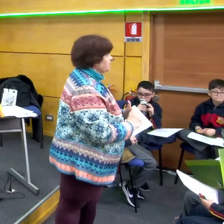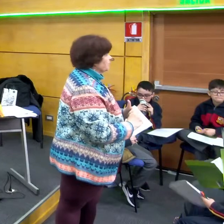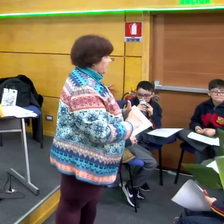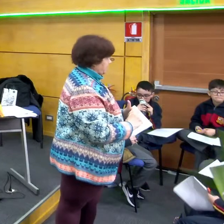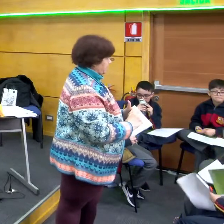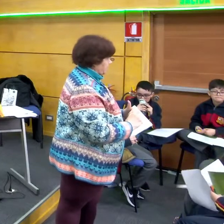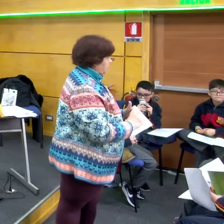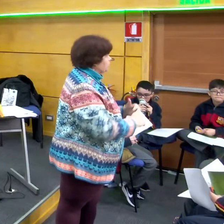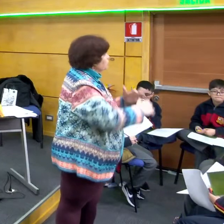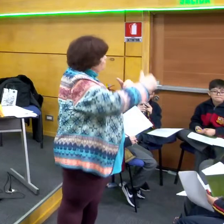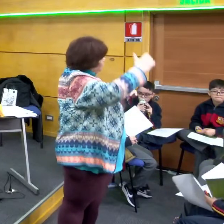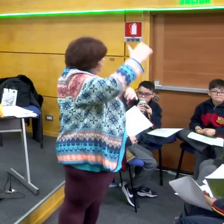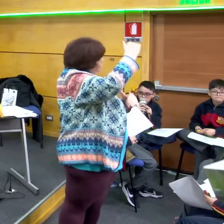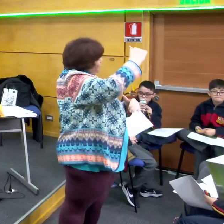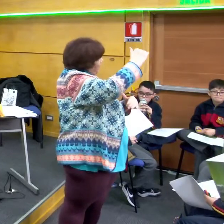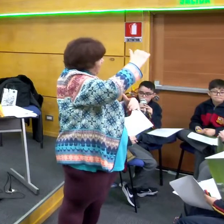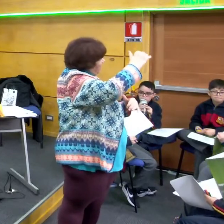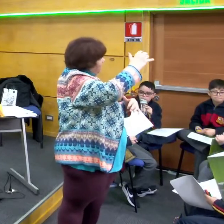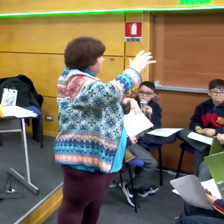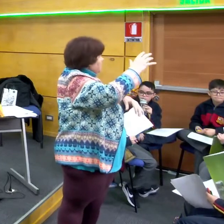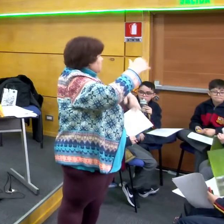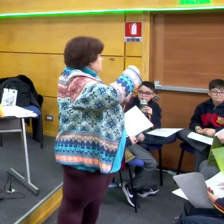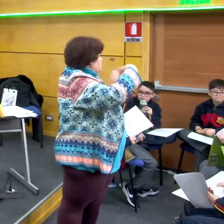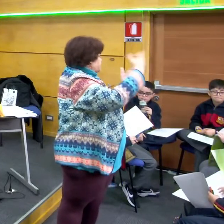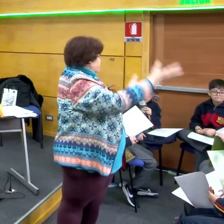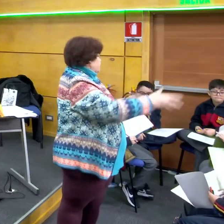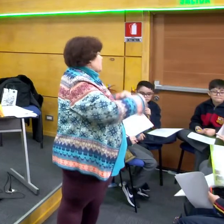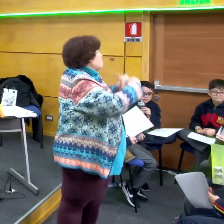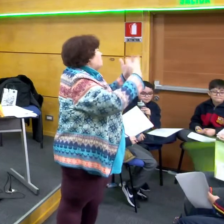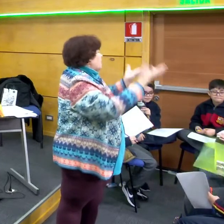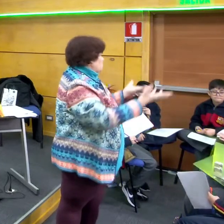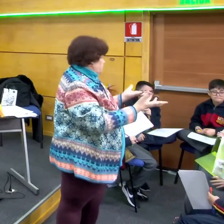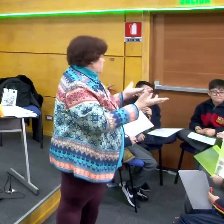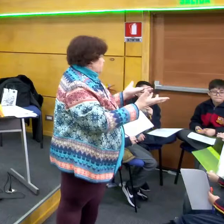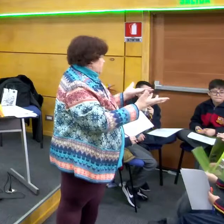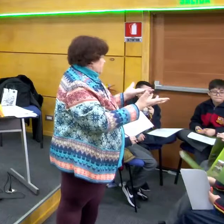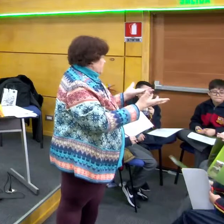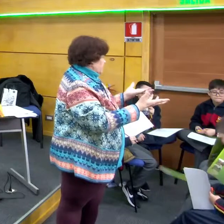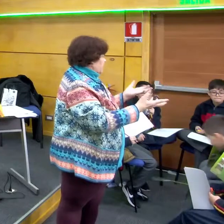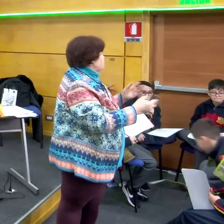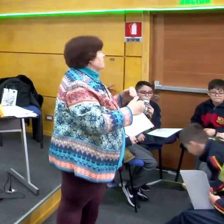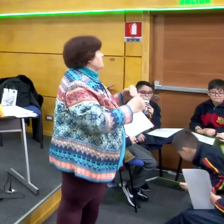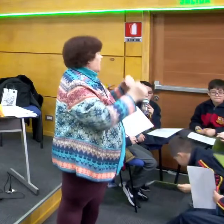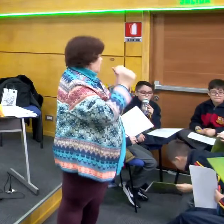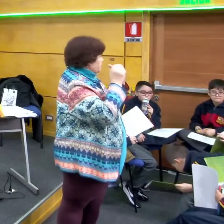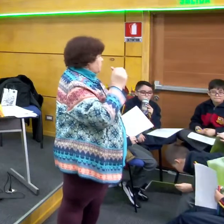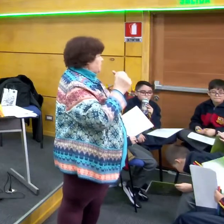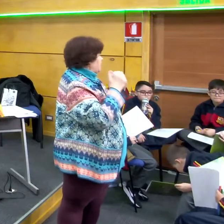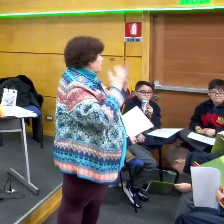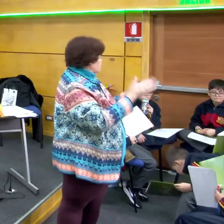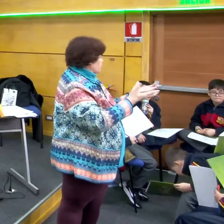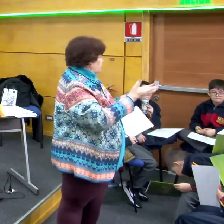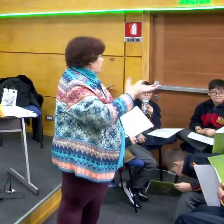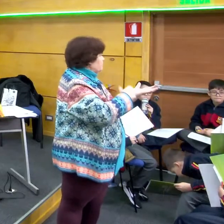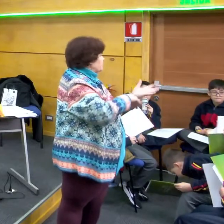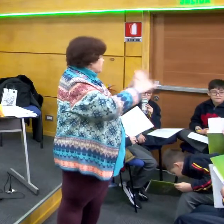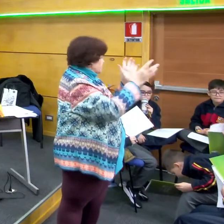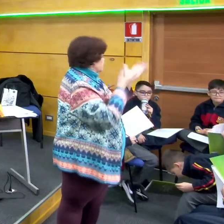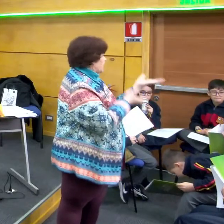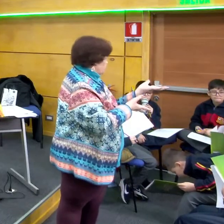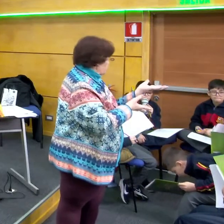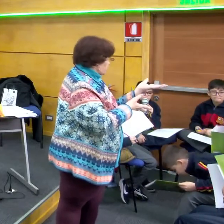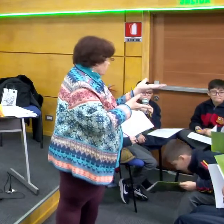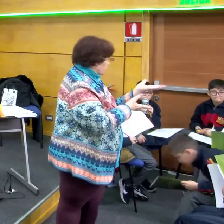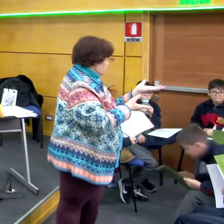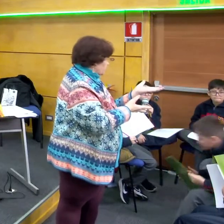process of selecting. And so when you look at this is about music, it doesn't have to be every